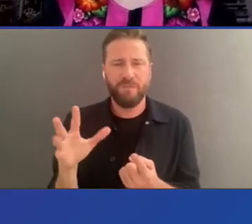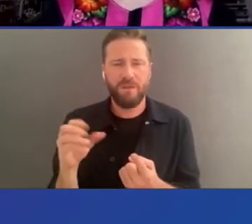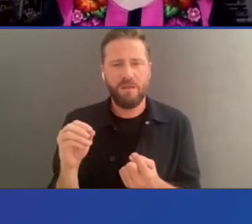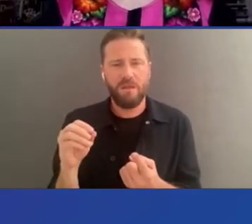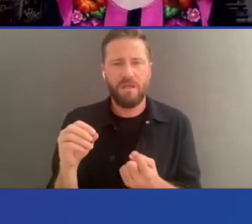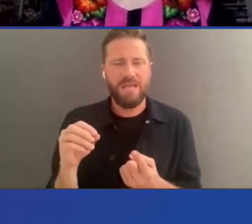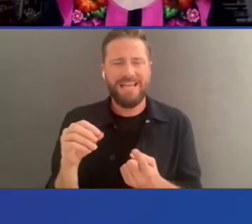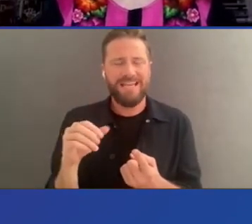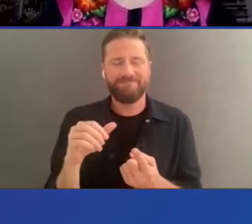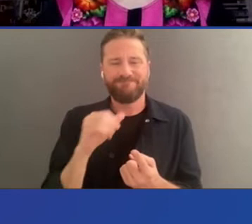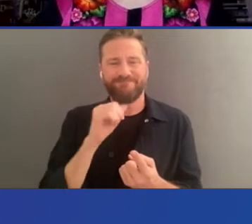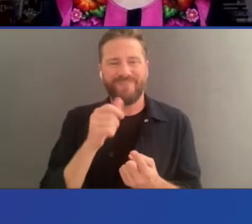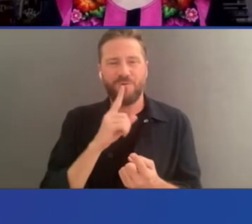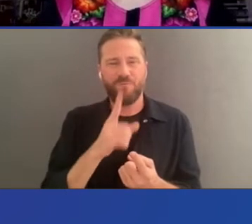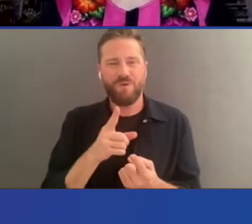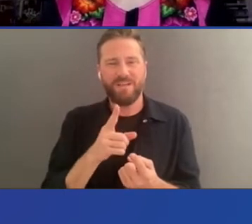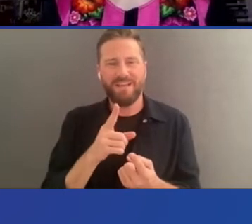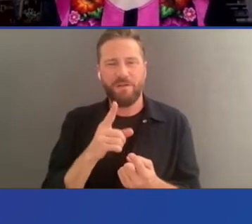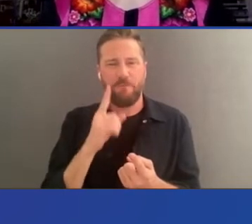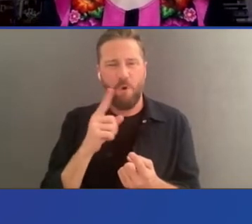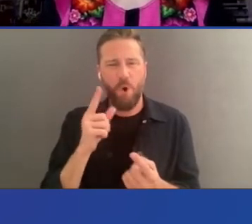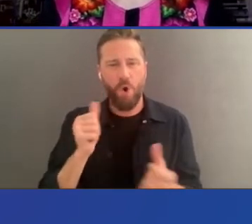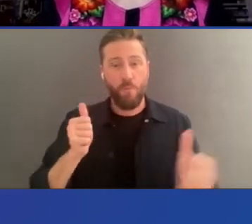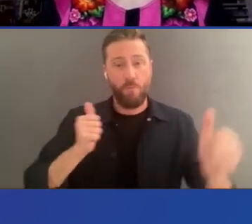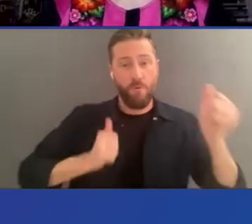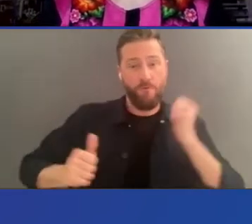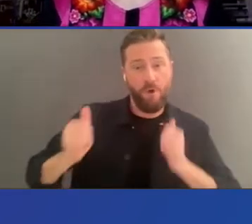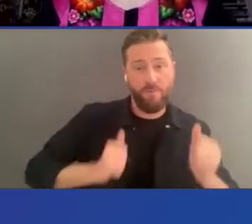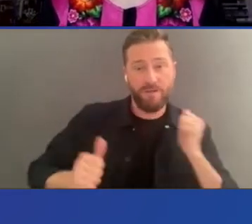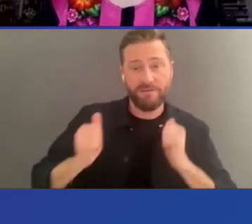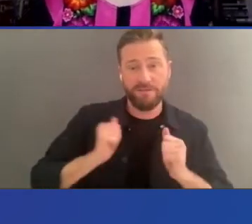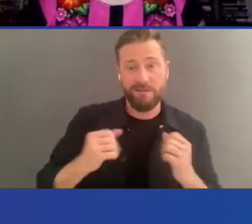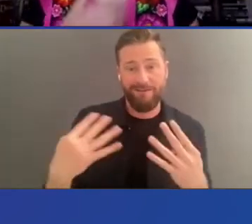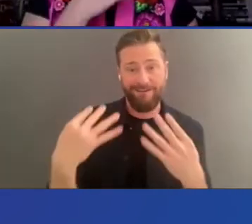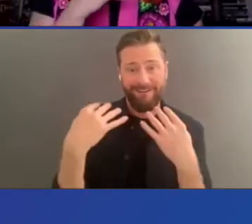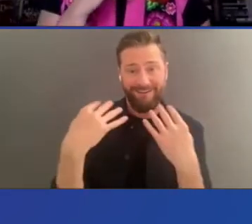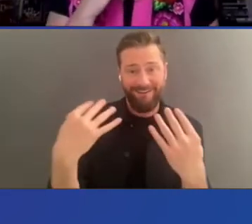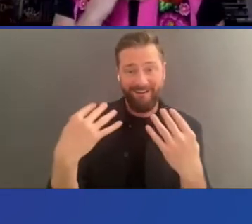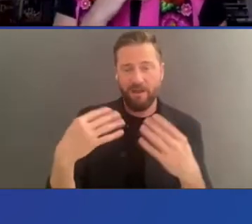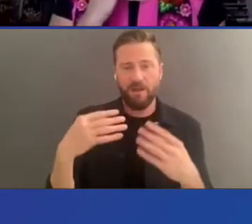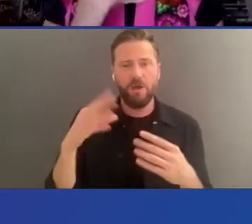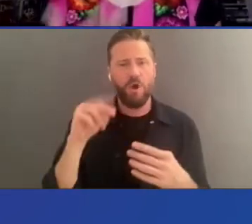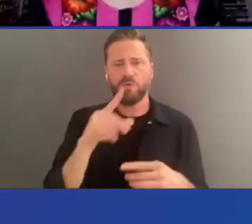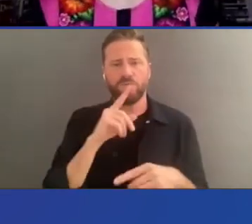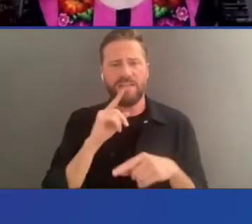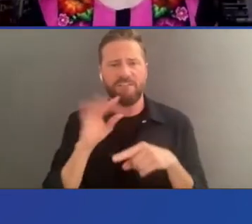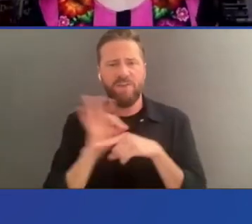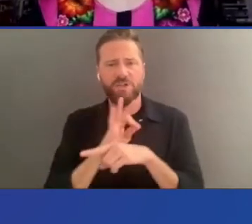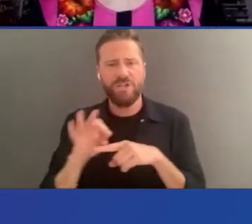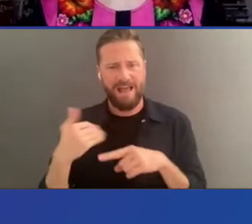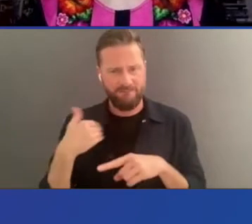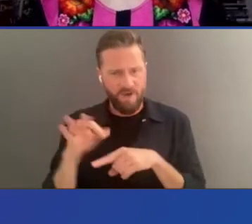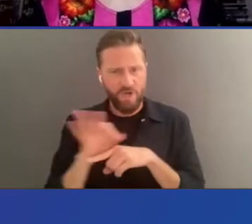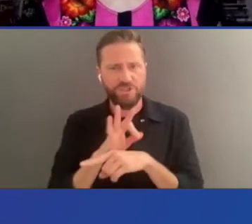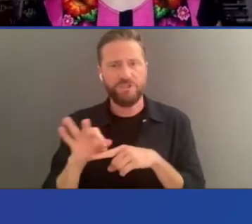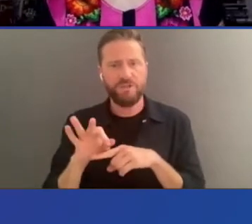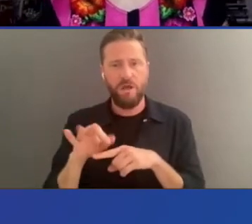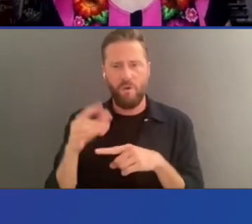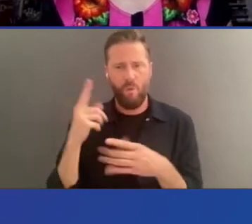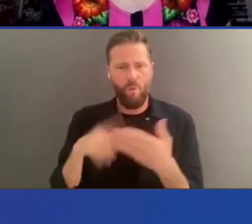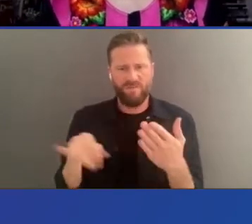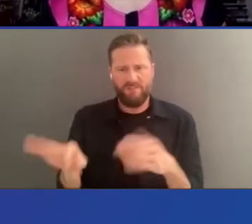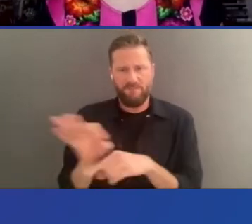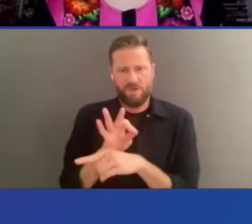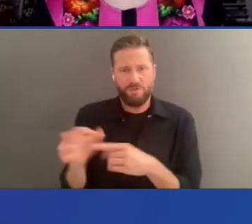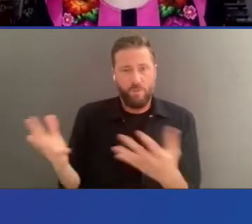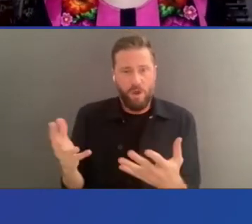it wasn't really originally for performance purposes. It has always been functional. And one of the parts of that function has